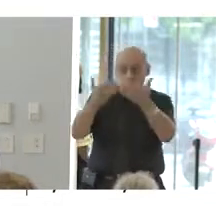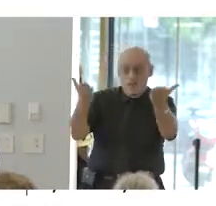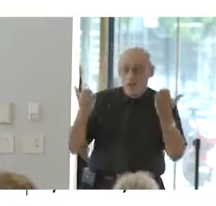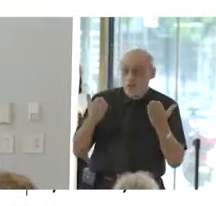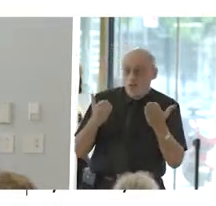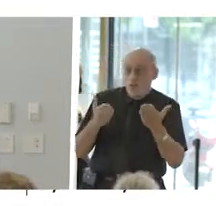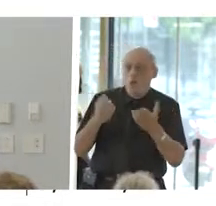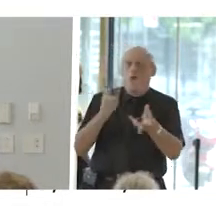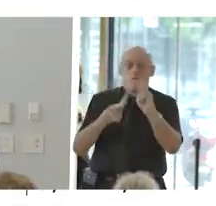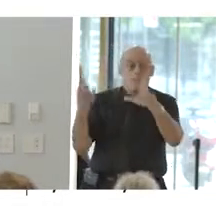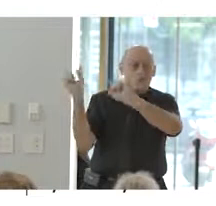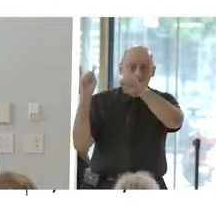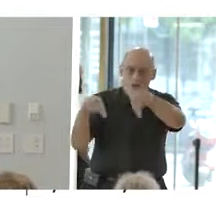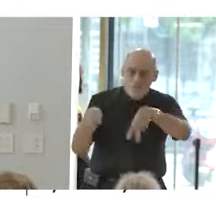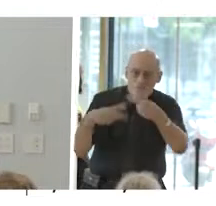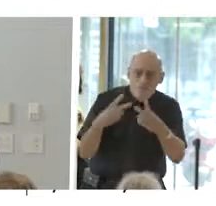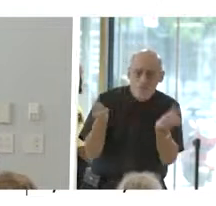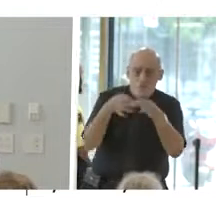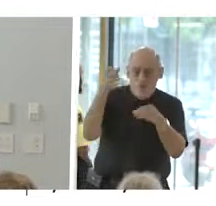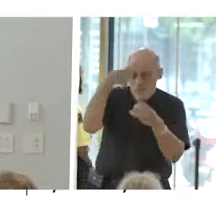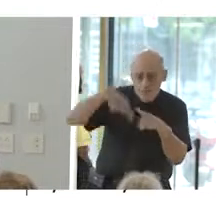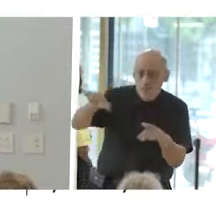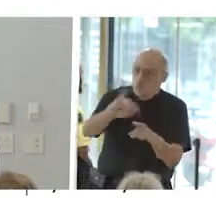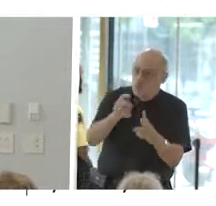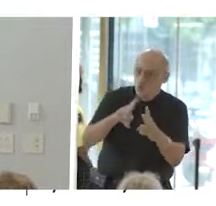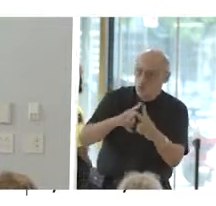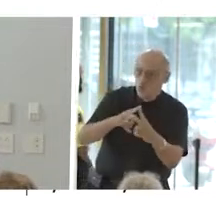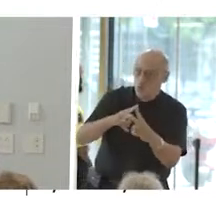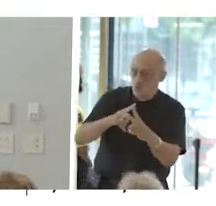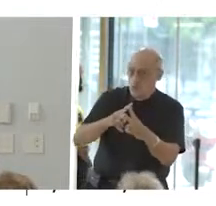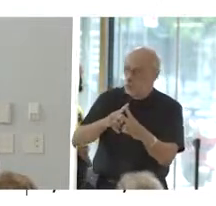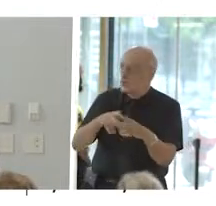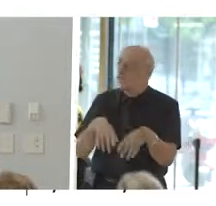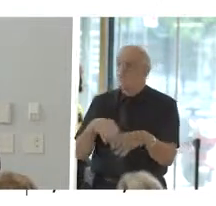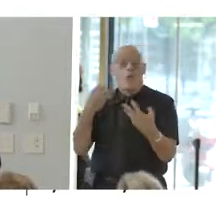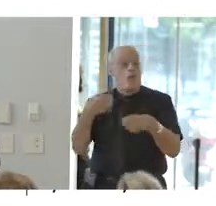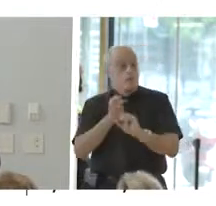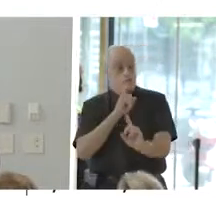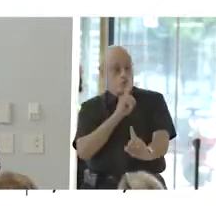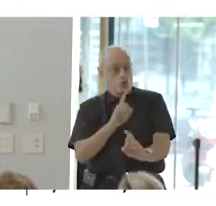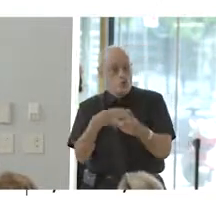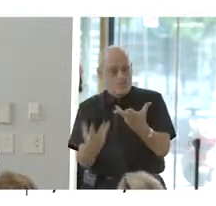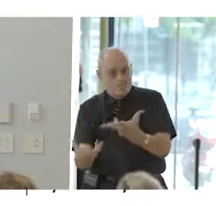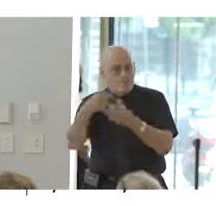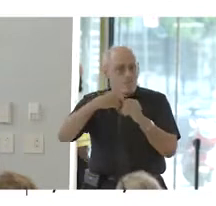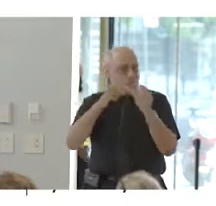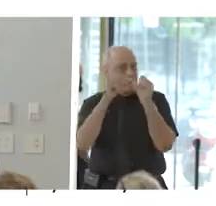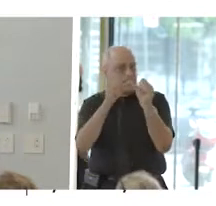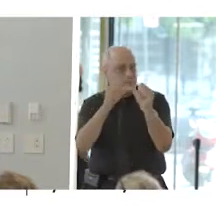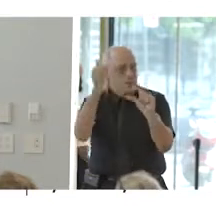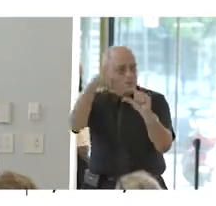and who visit and use this wonderful space. We want to make sure that we are incorporating